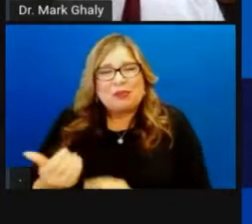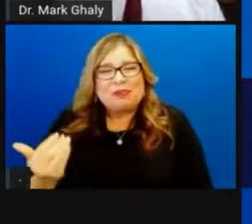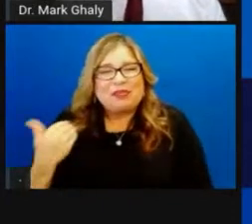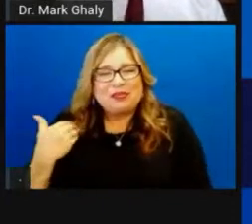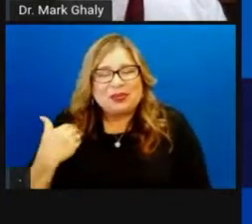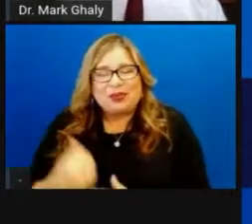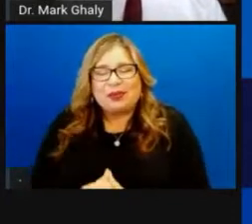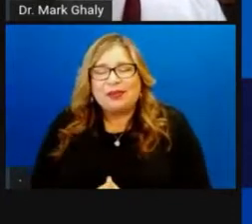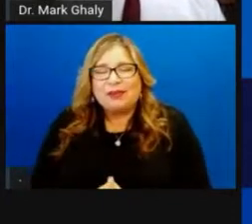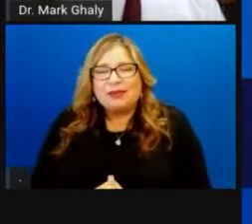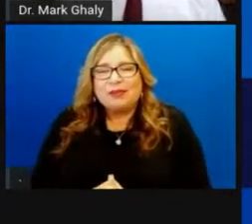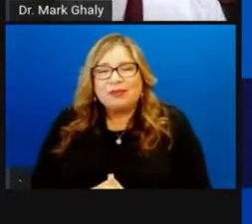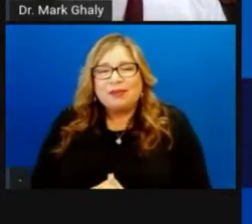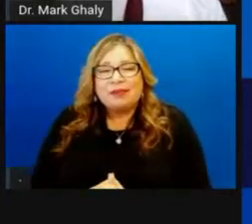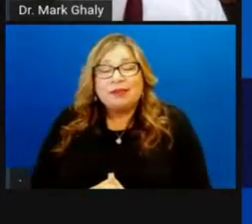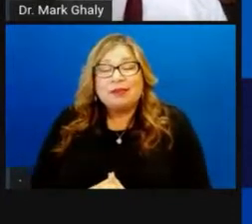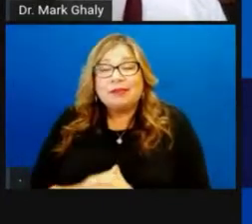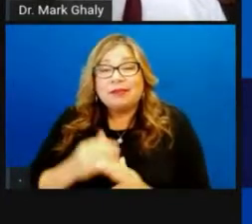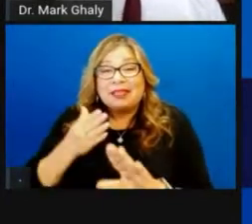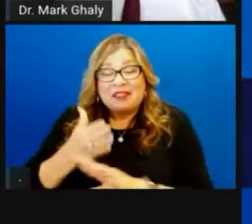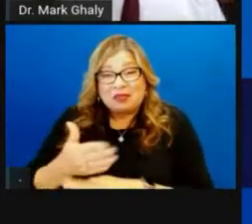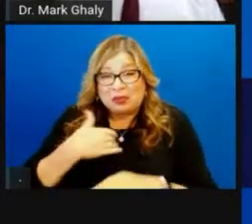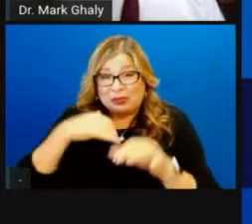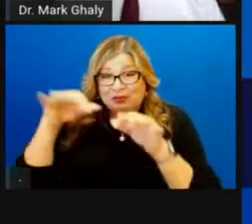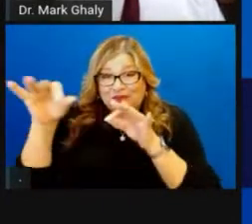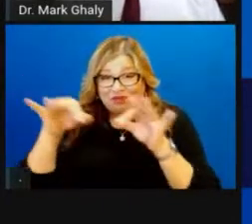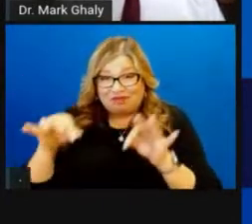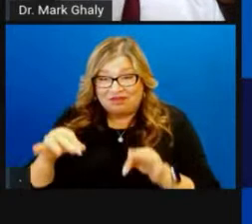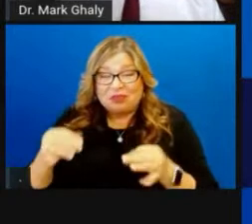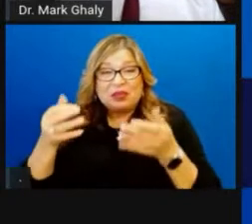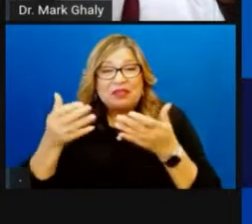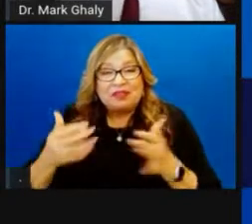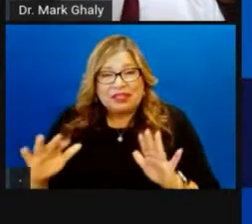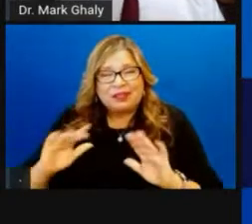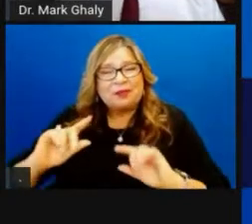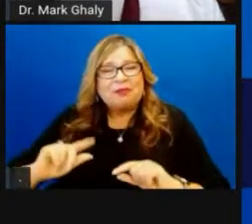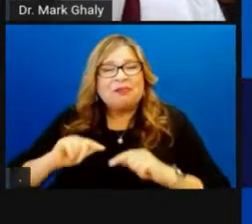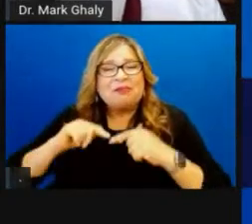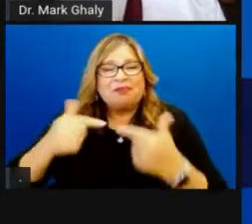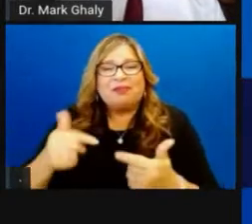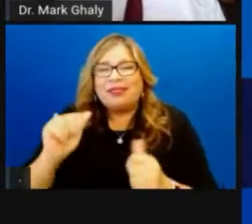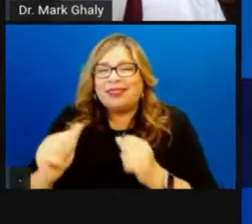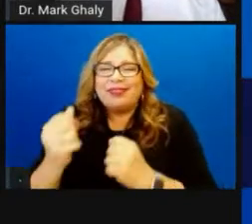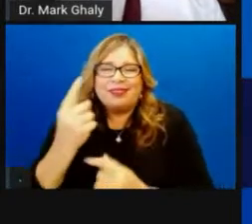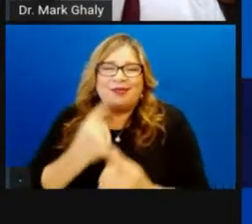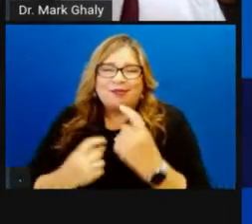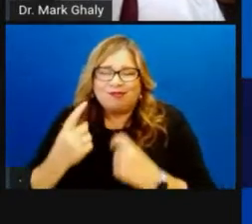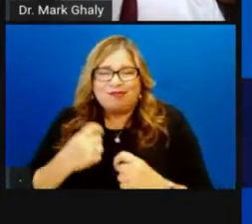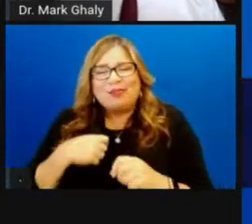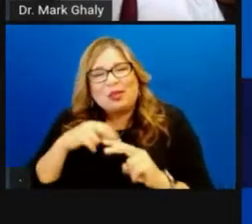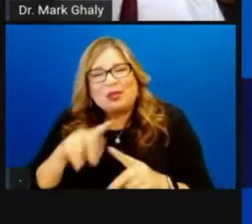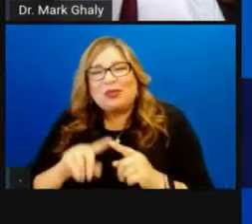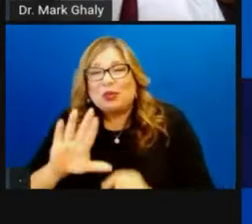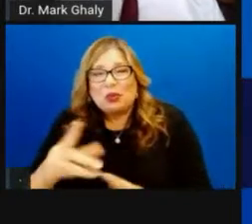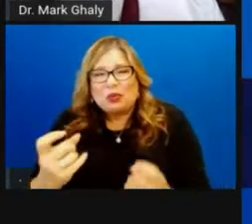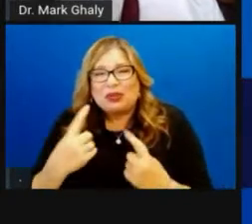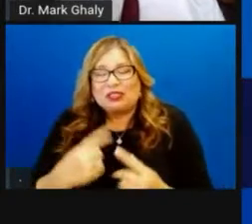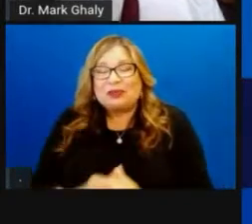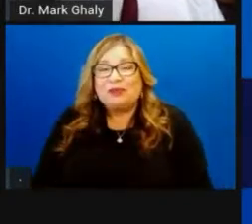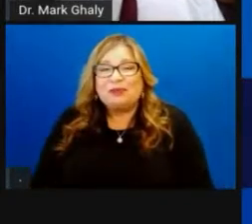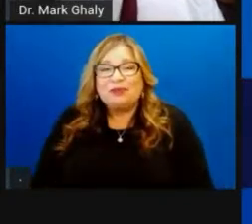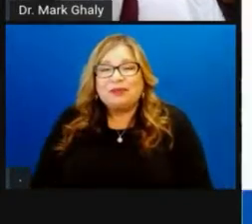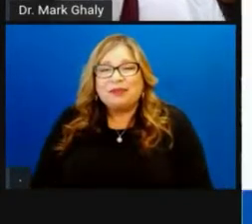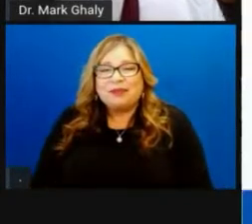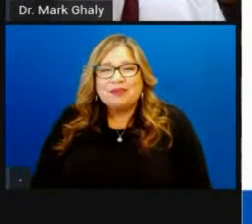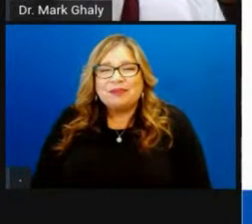And then happy to take questions at the end and look forward to that. So if I could advance to the